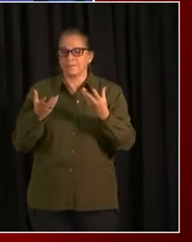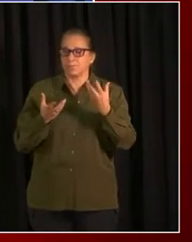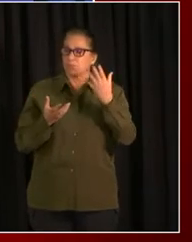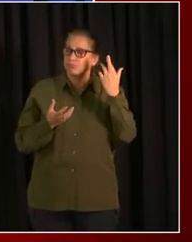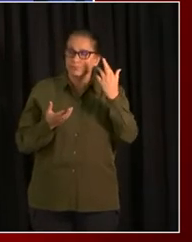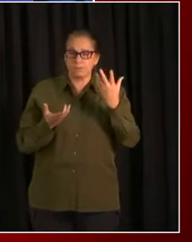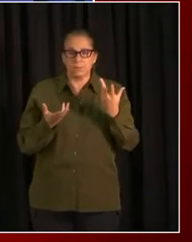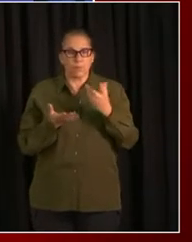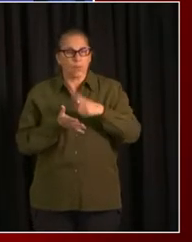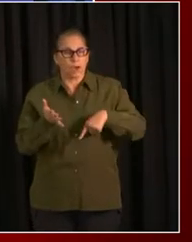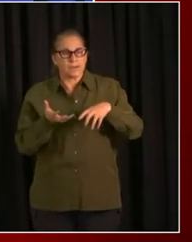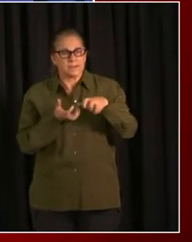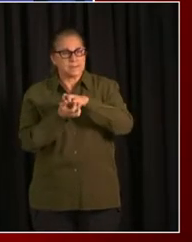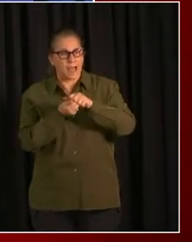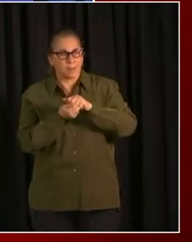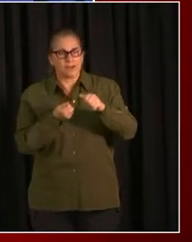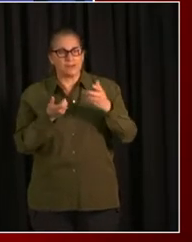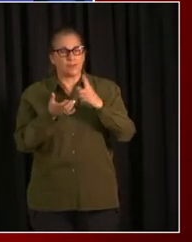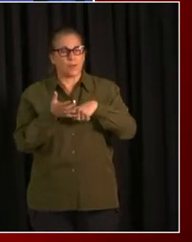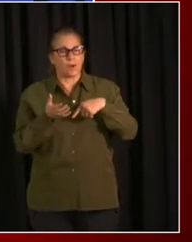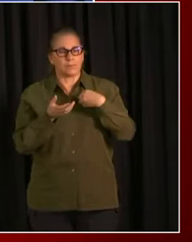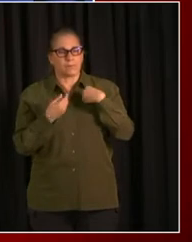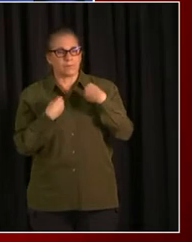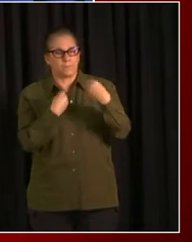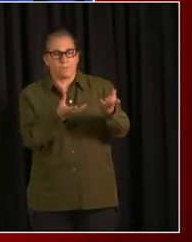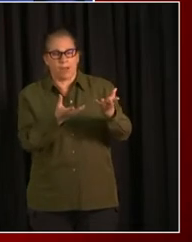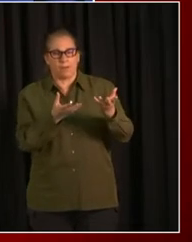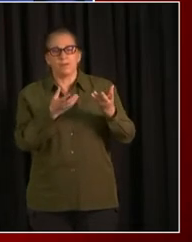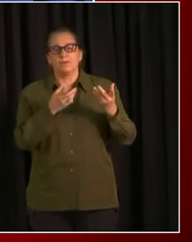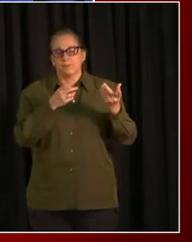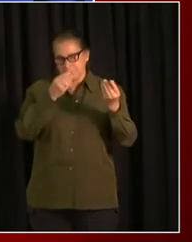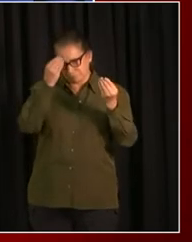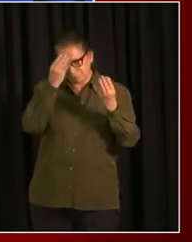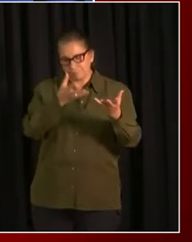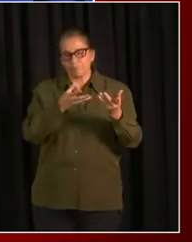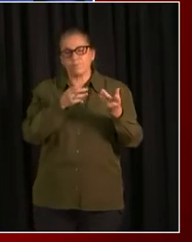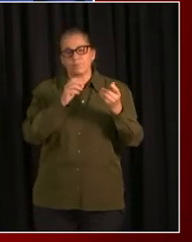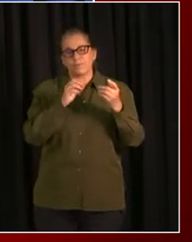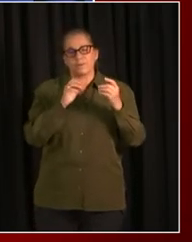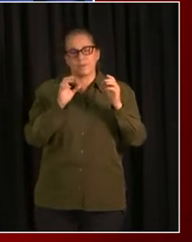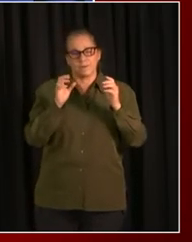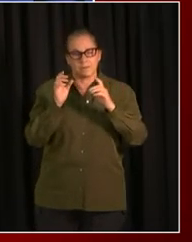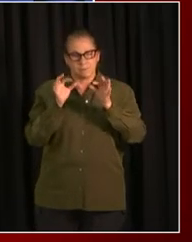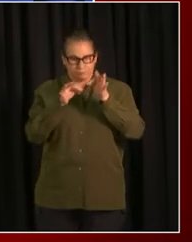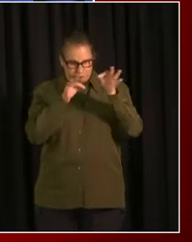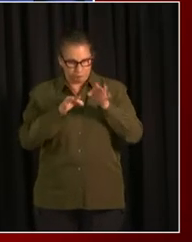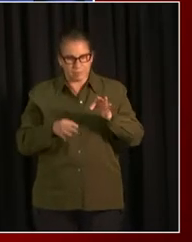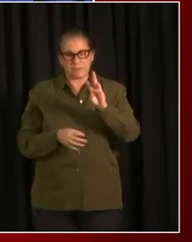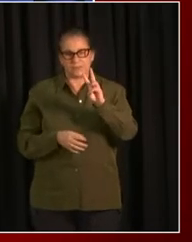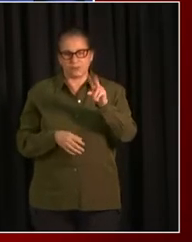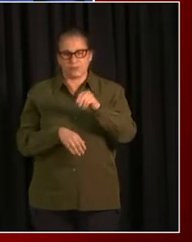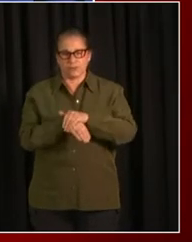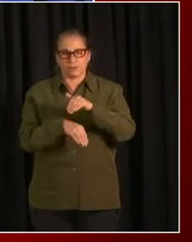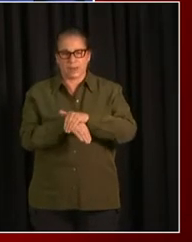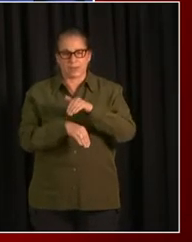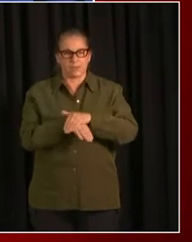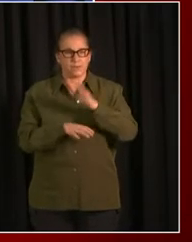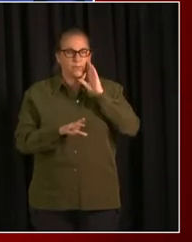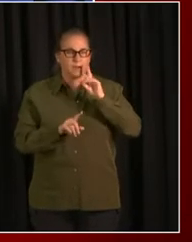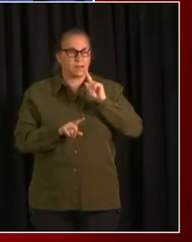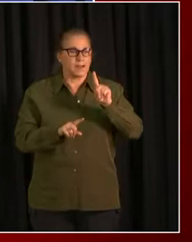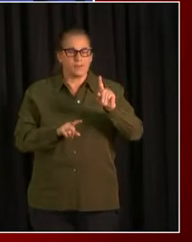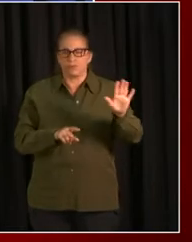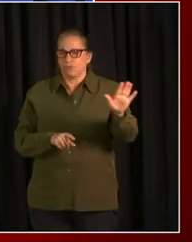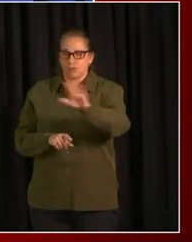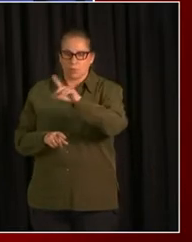the appropriate place to ask. And we will have representatives from HCMA on that line as well so that they can answer any of your questions.